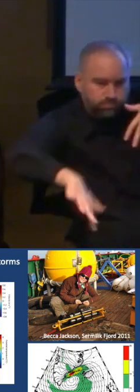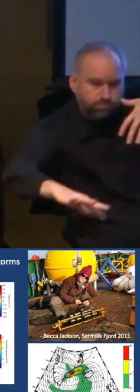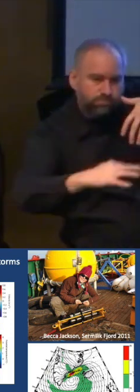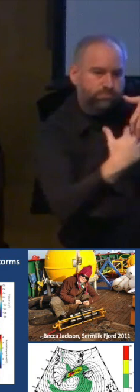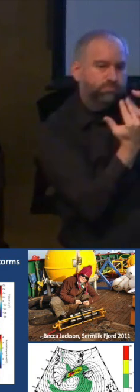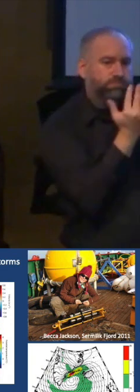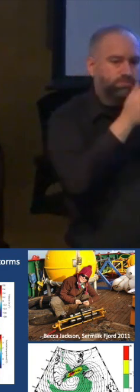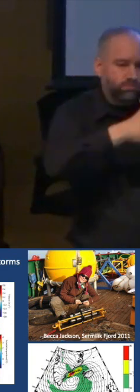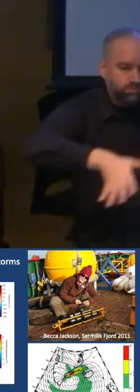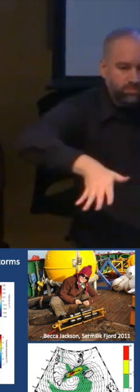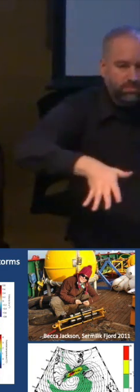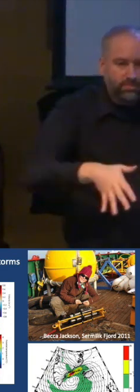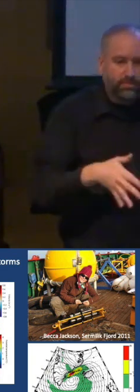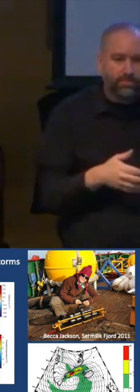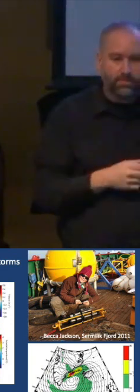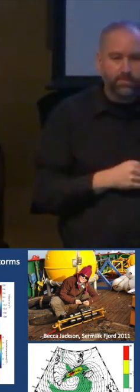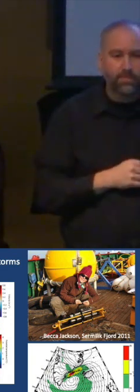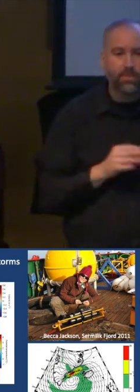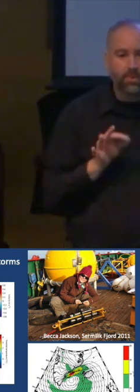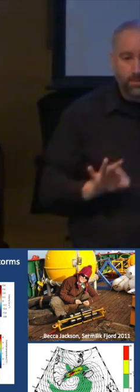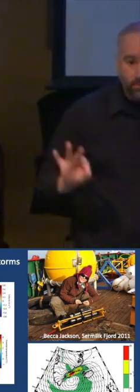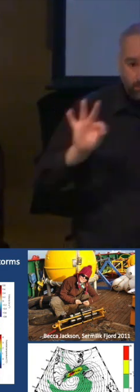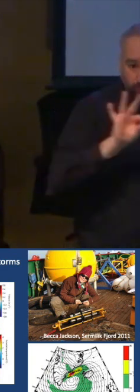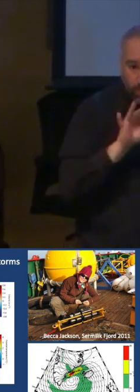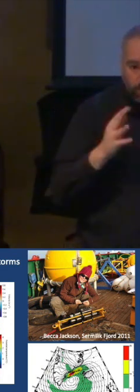is important because it means that I can